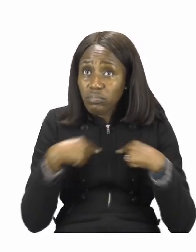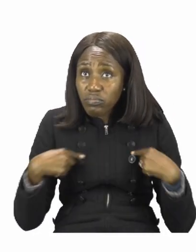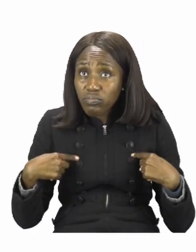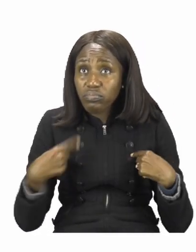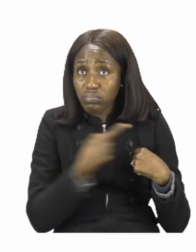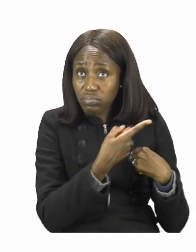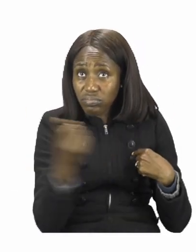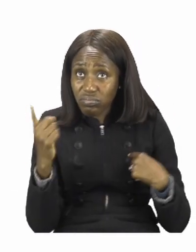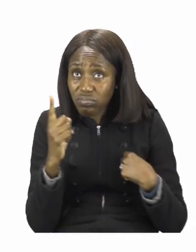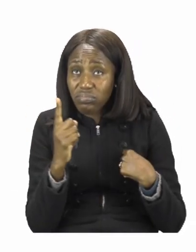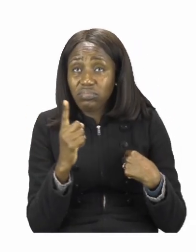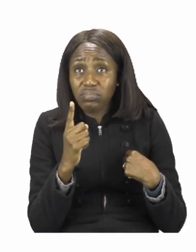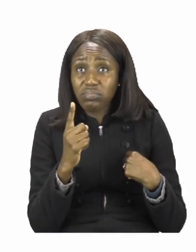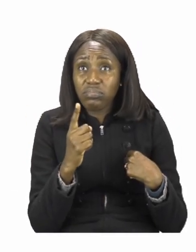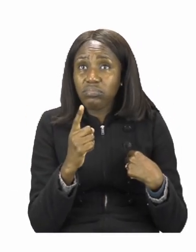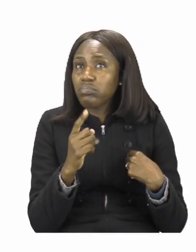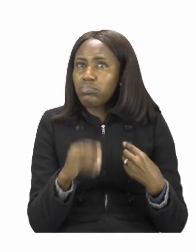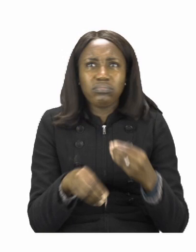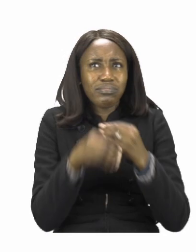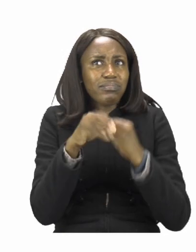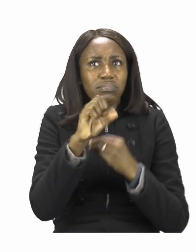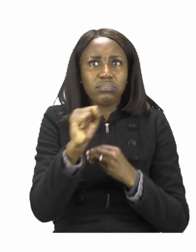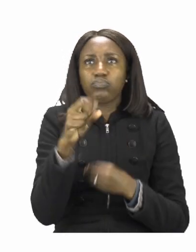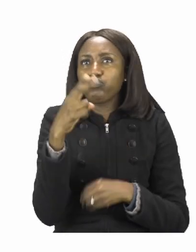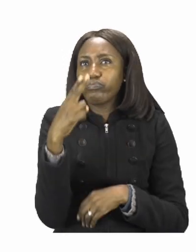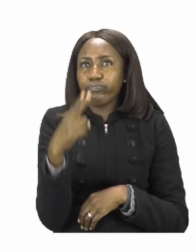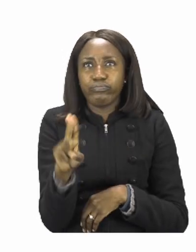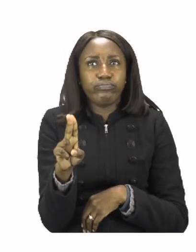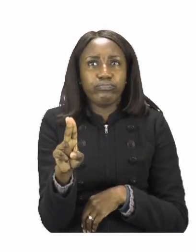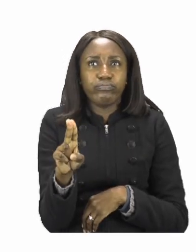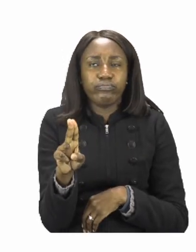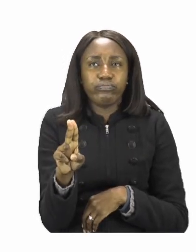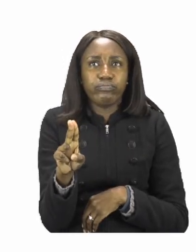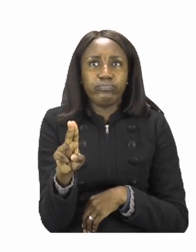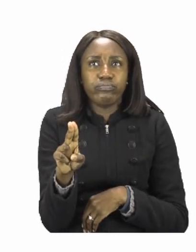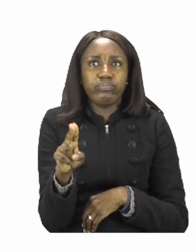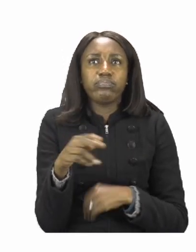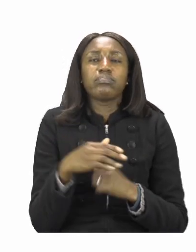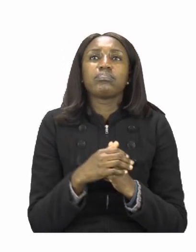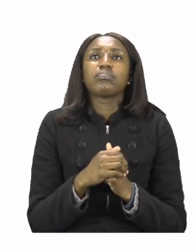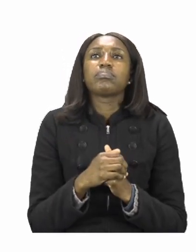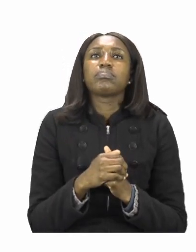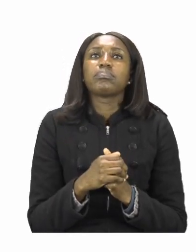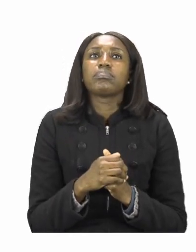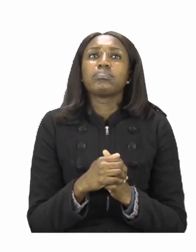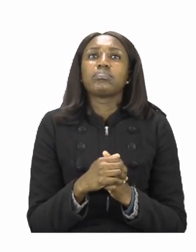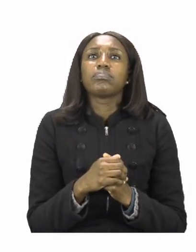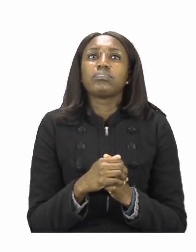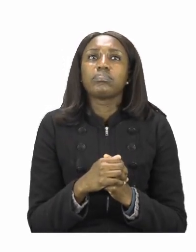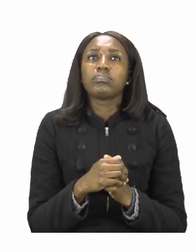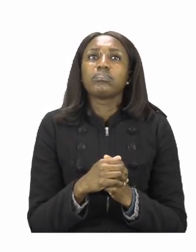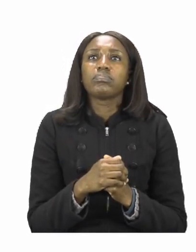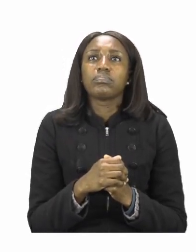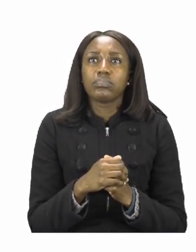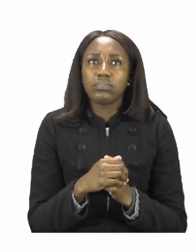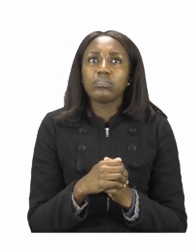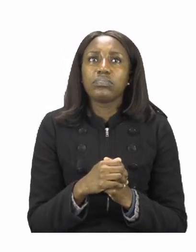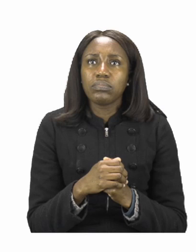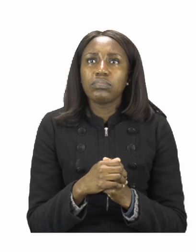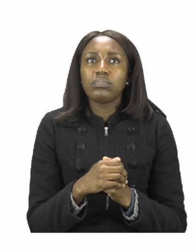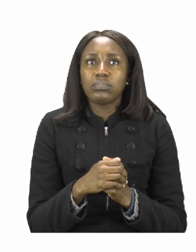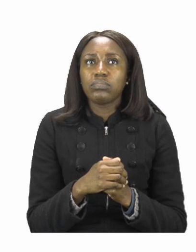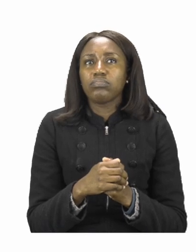and they, we do not add anything to the verb. So, we can put the word